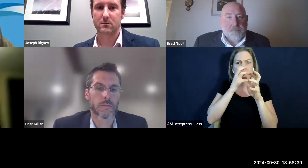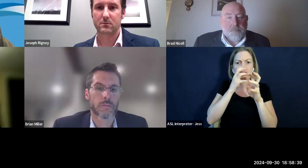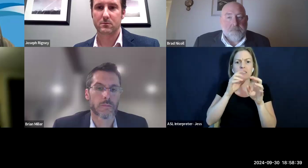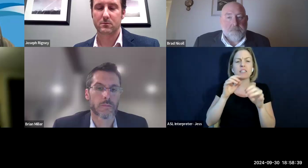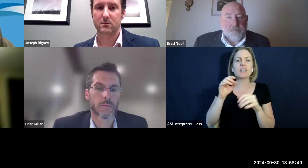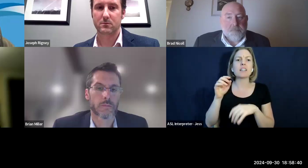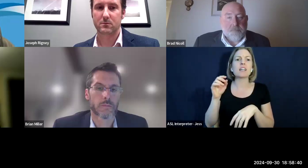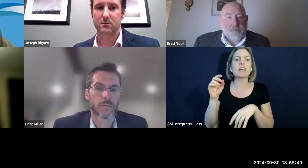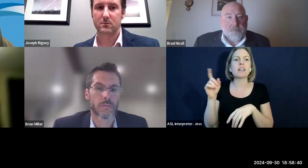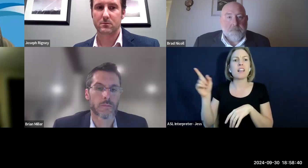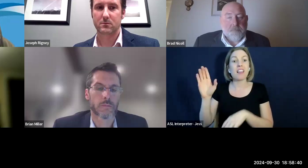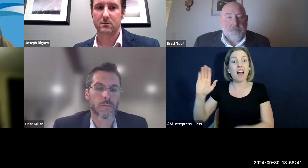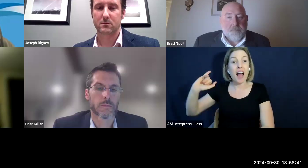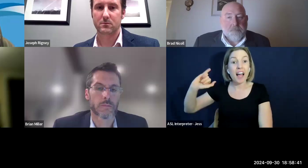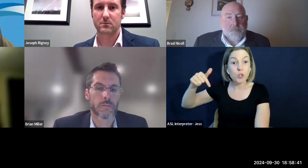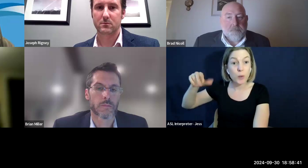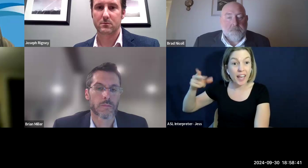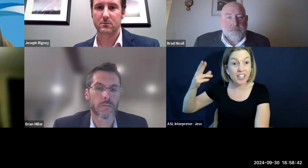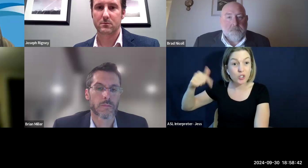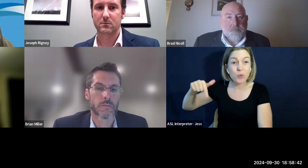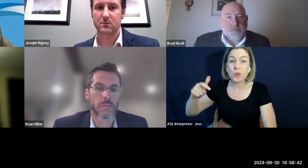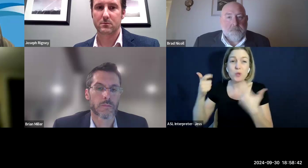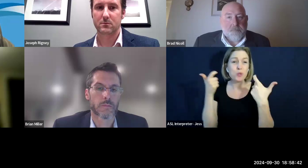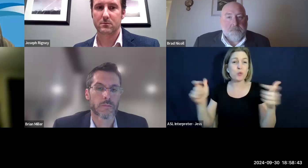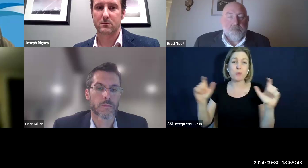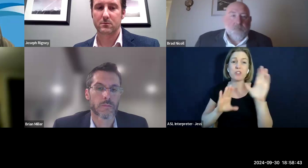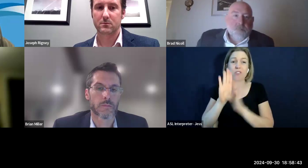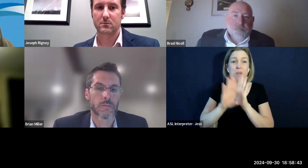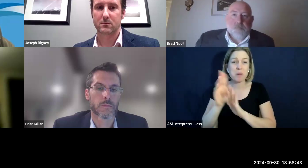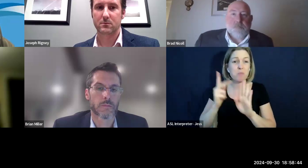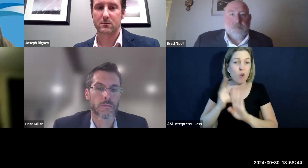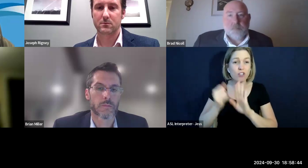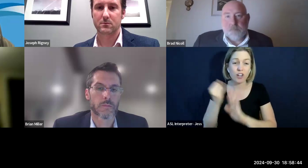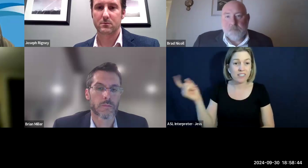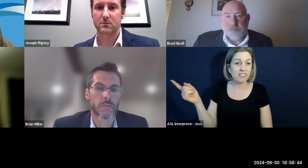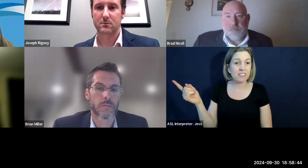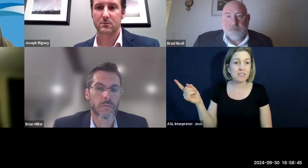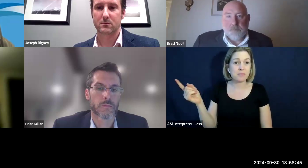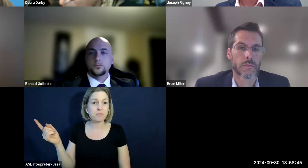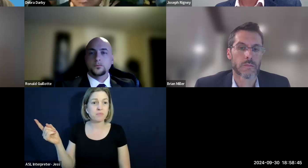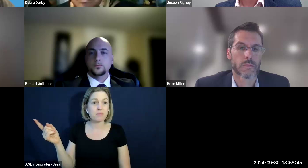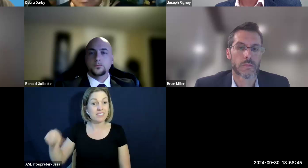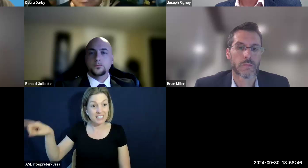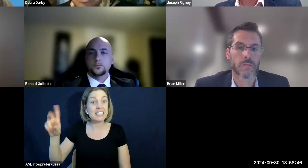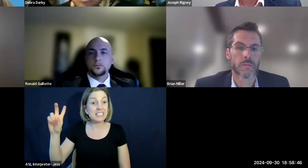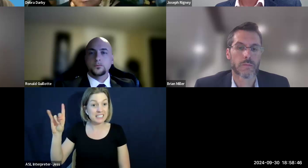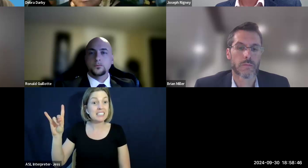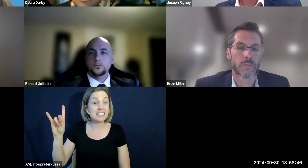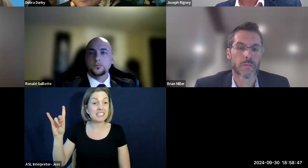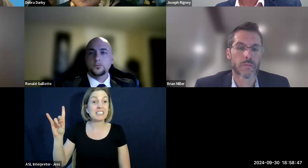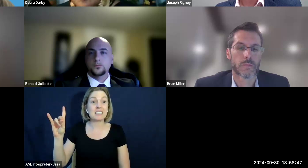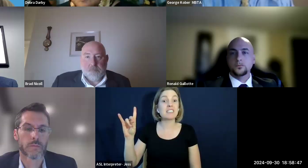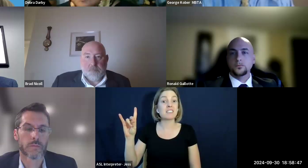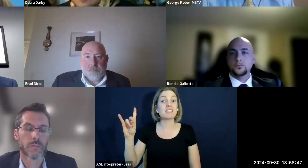in their massive development project over the past years and ongoing? They've been able to do